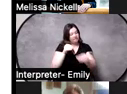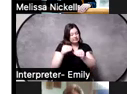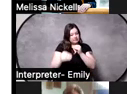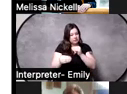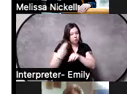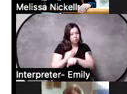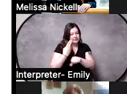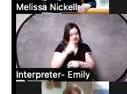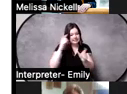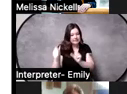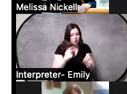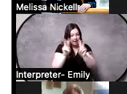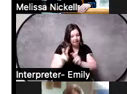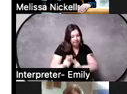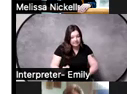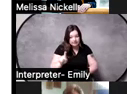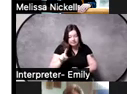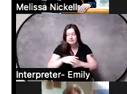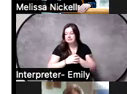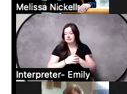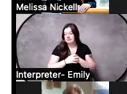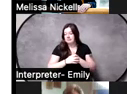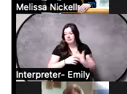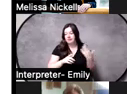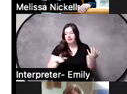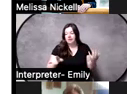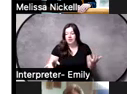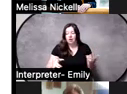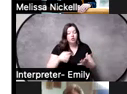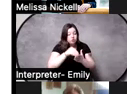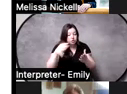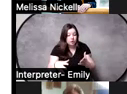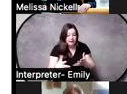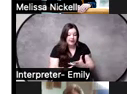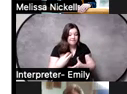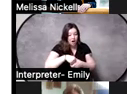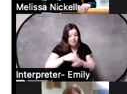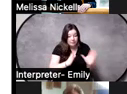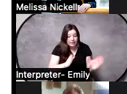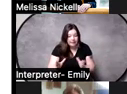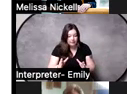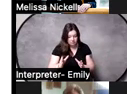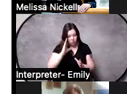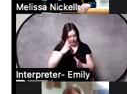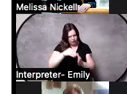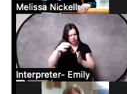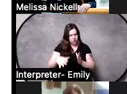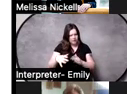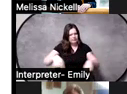And another component is, particularly for the R16 grant, is the student involvement plan. Are the students going to get a good, meaningful